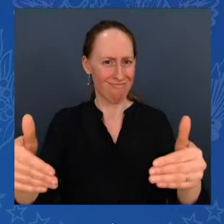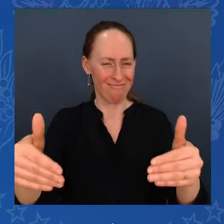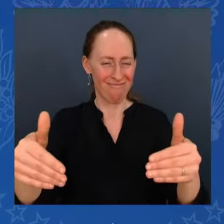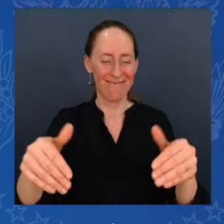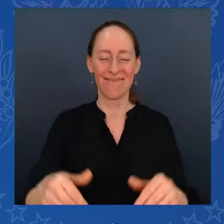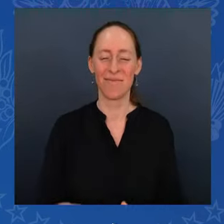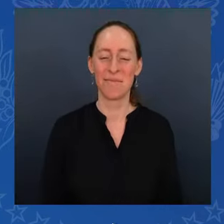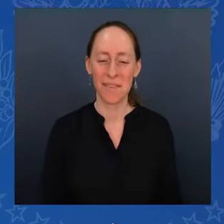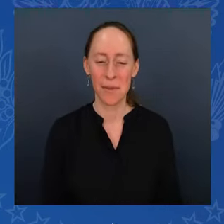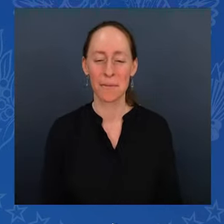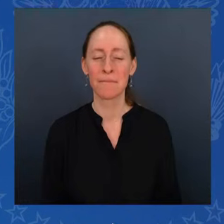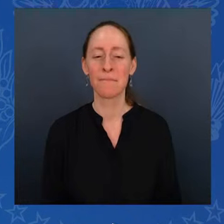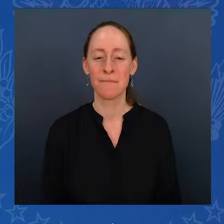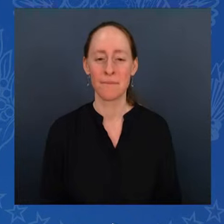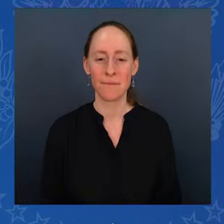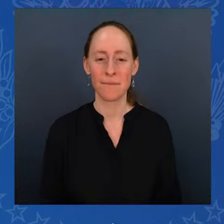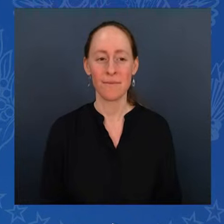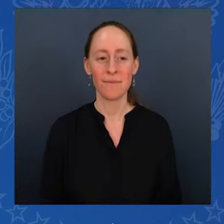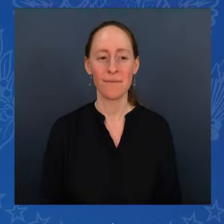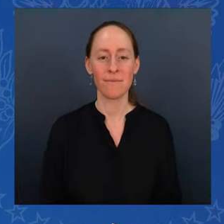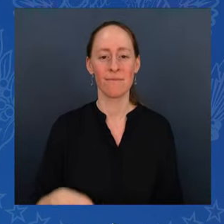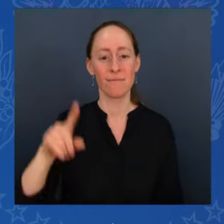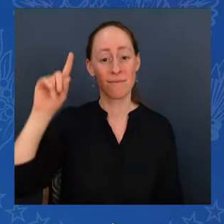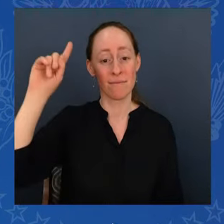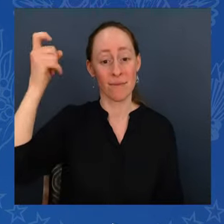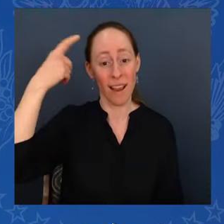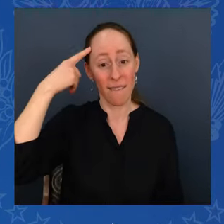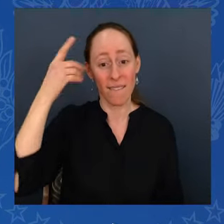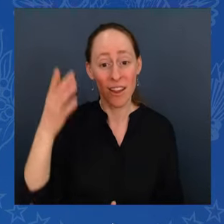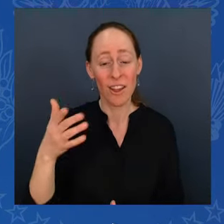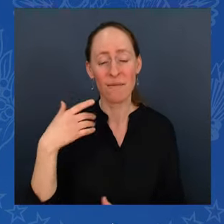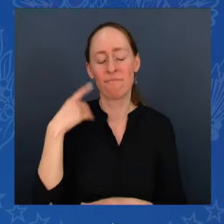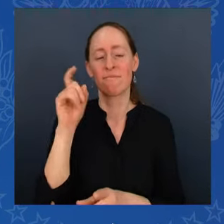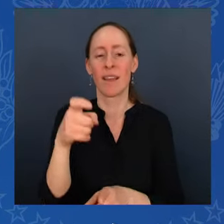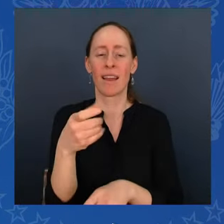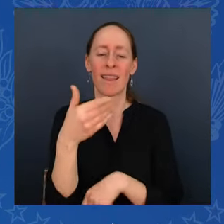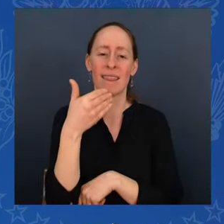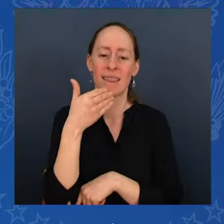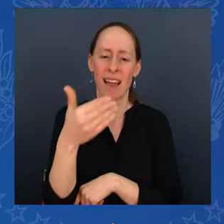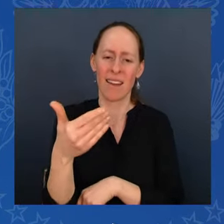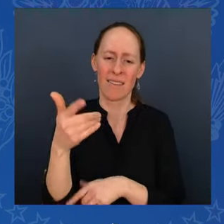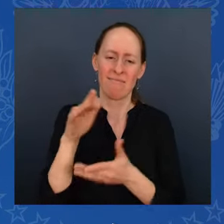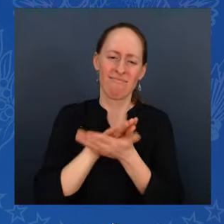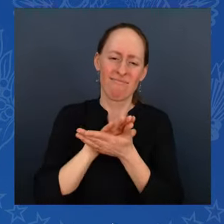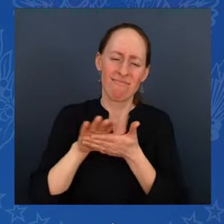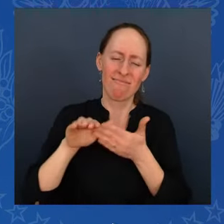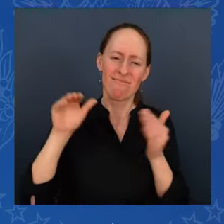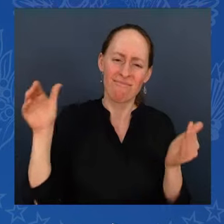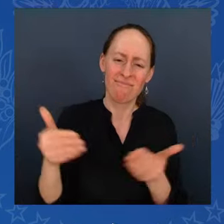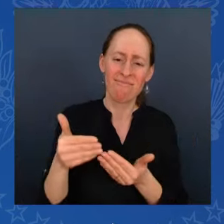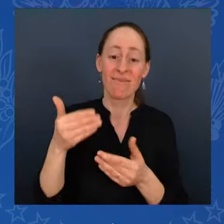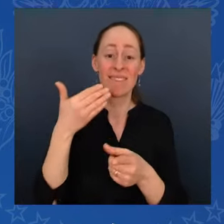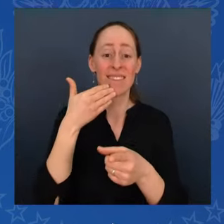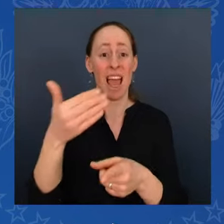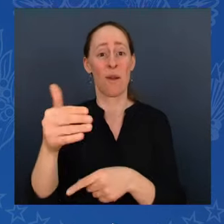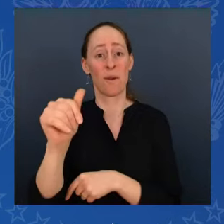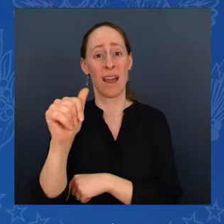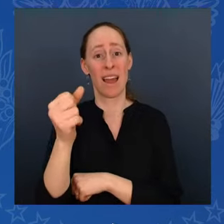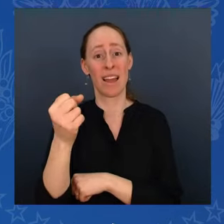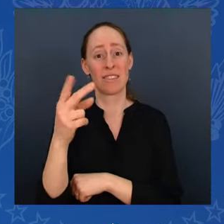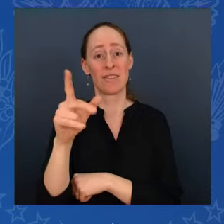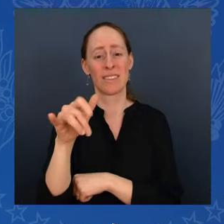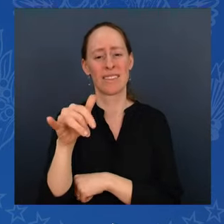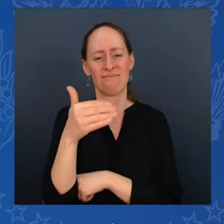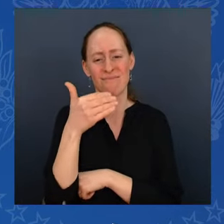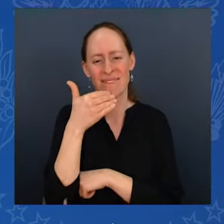Gov, thank you. Thank you for the nice introduction. Thank you, Ashley, for introducing me and sharing your story.